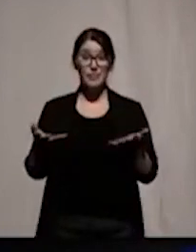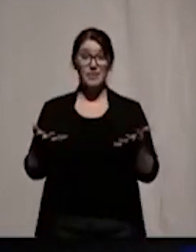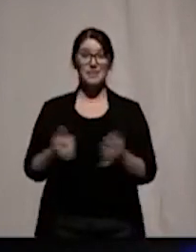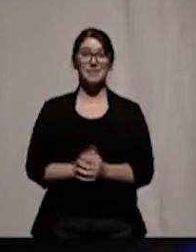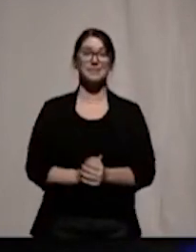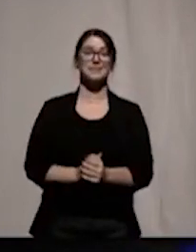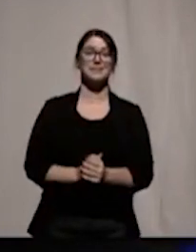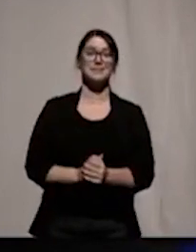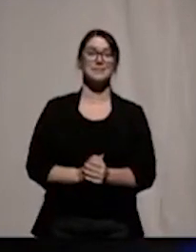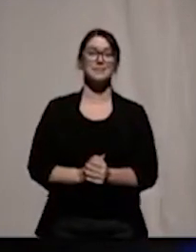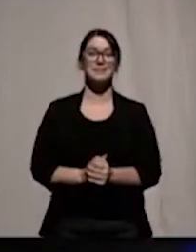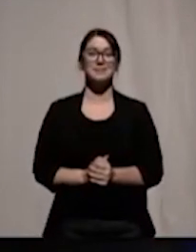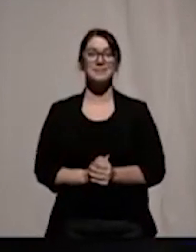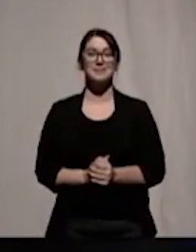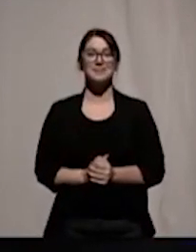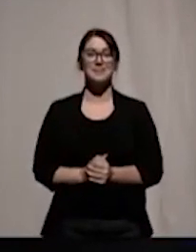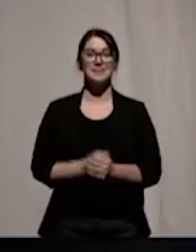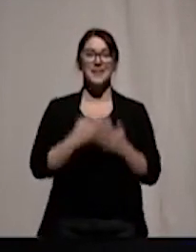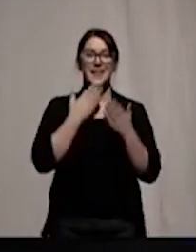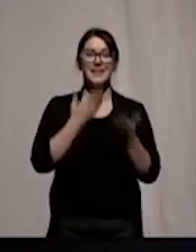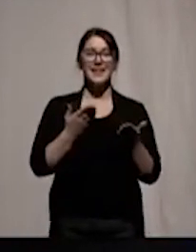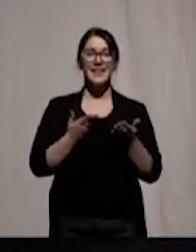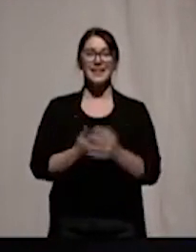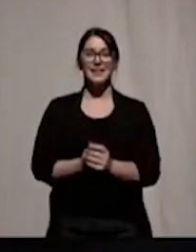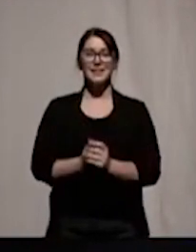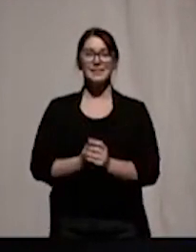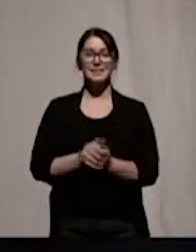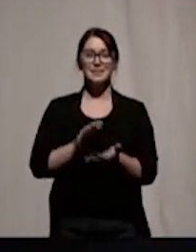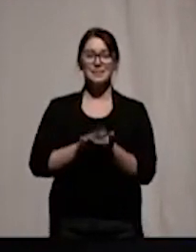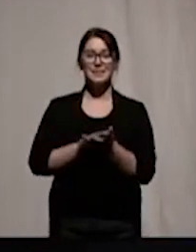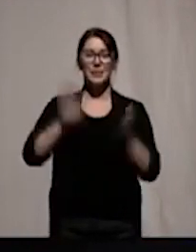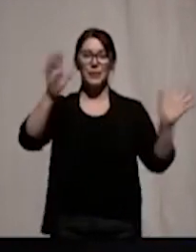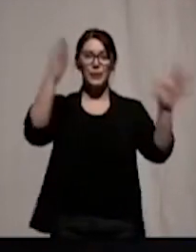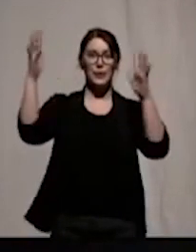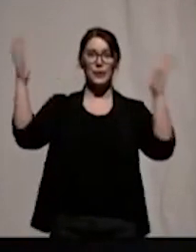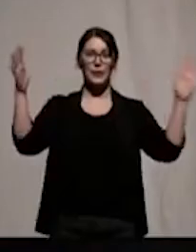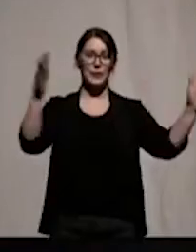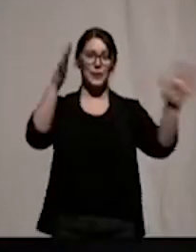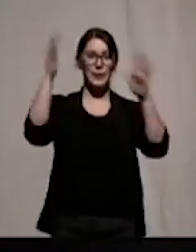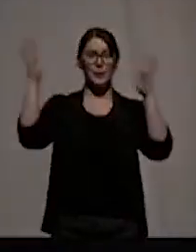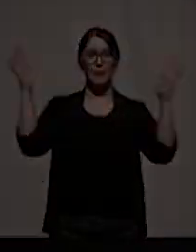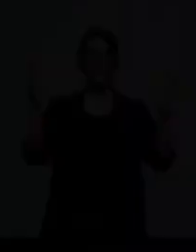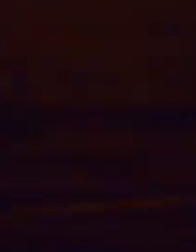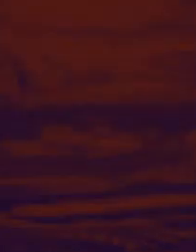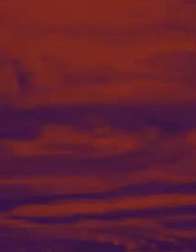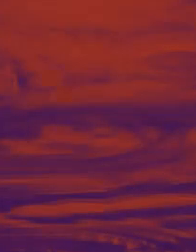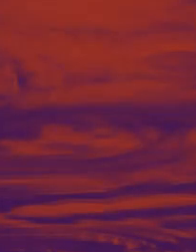Yay. Clap now. Yay. Yeah.